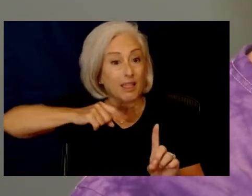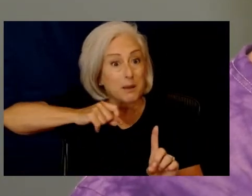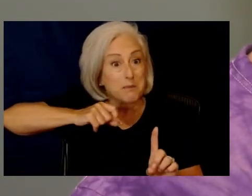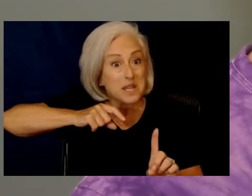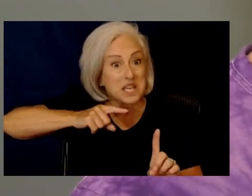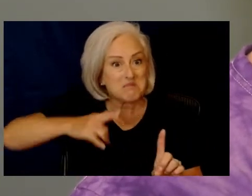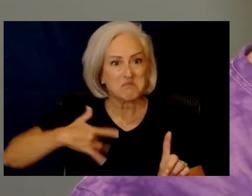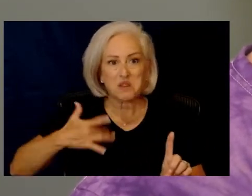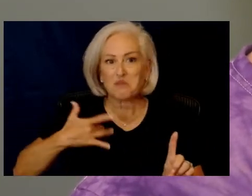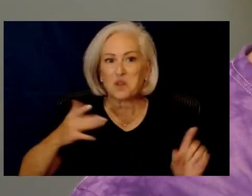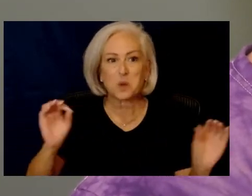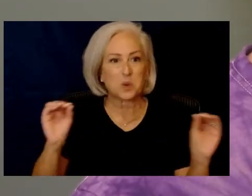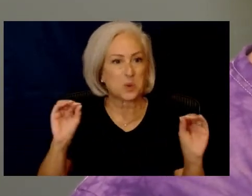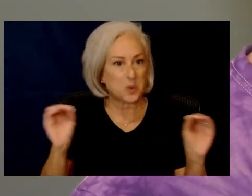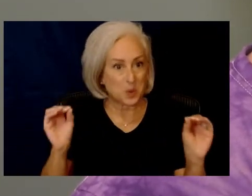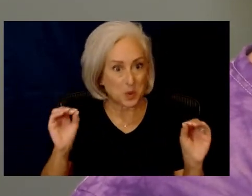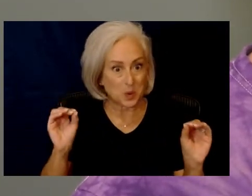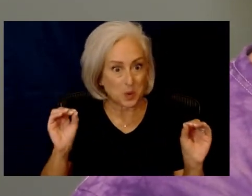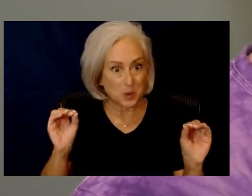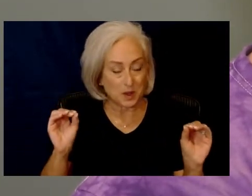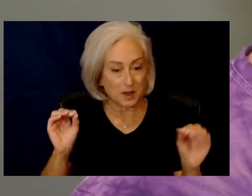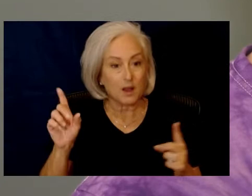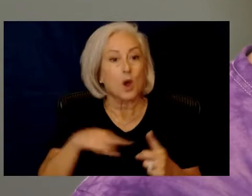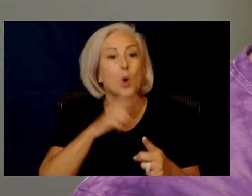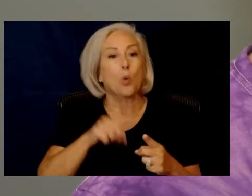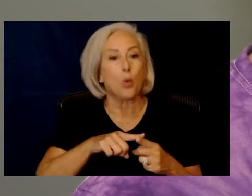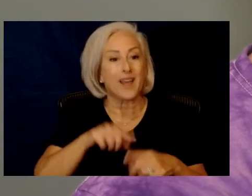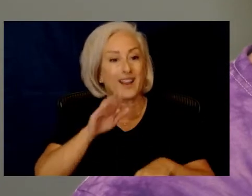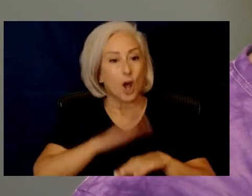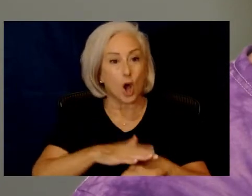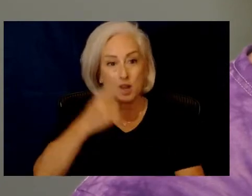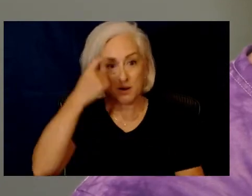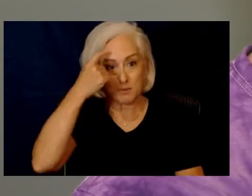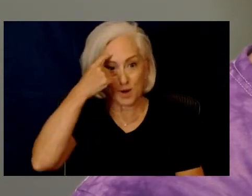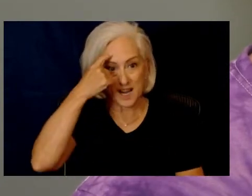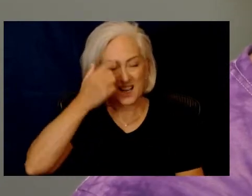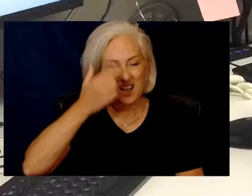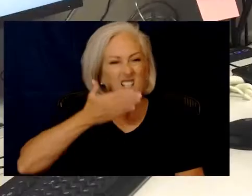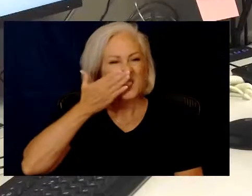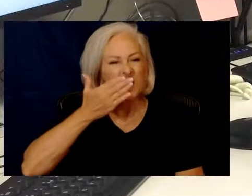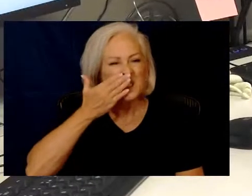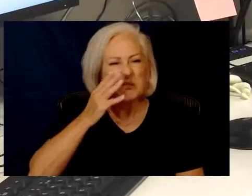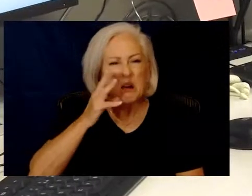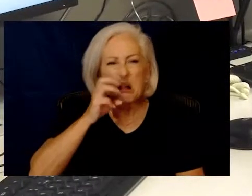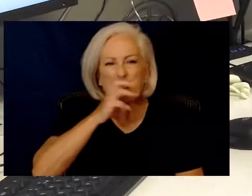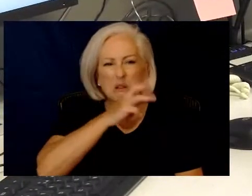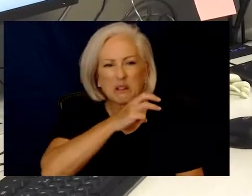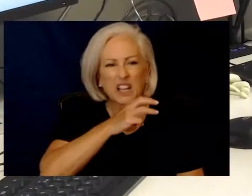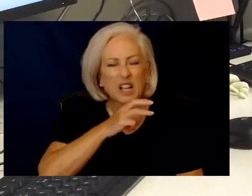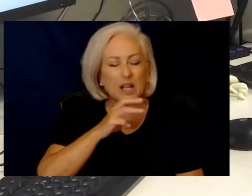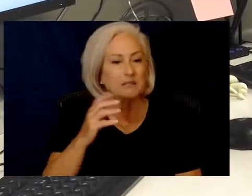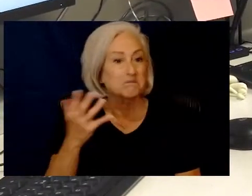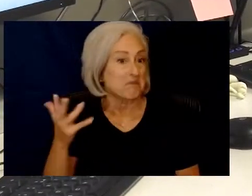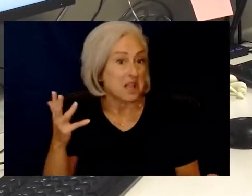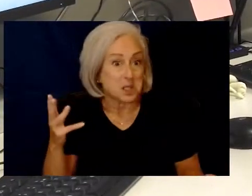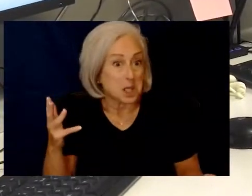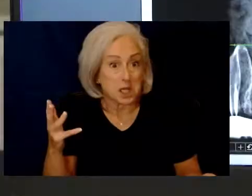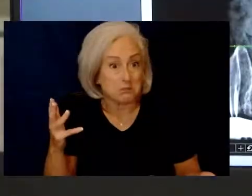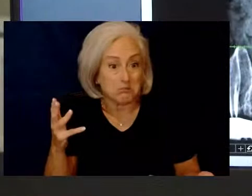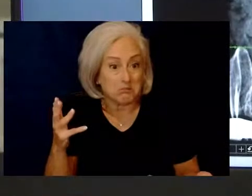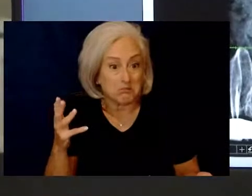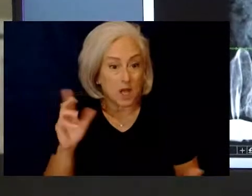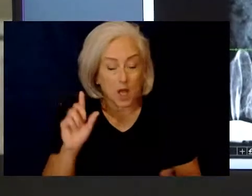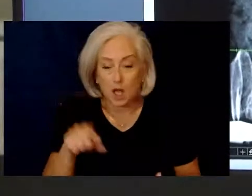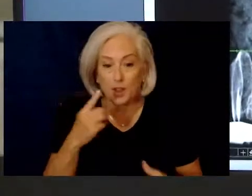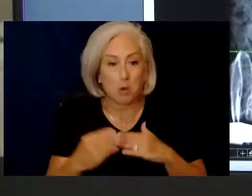when they do the beam on my brain, I get a weird smell. And that's the only really effect that you'll know. That's